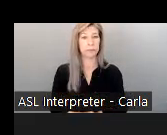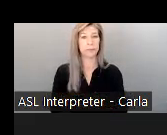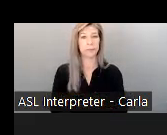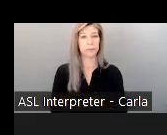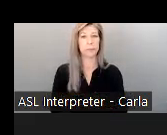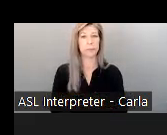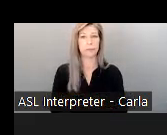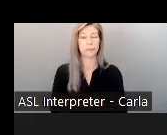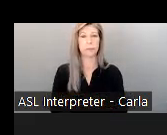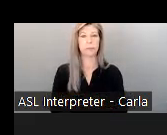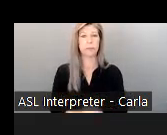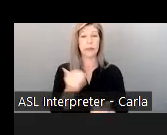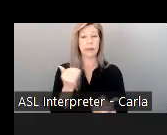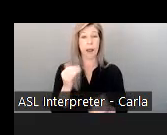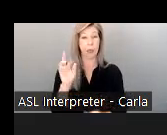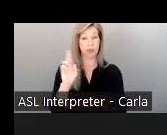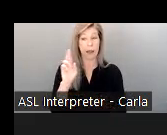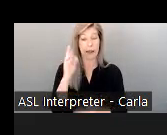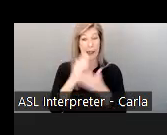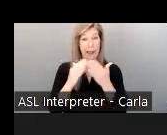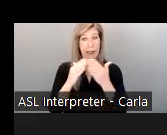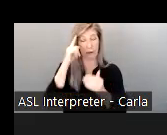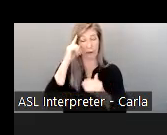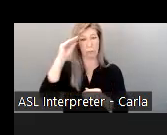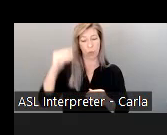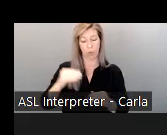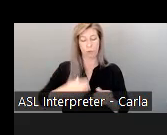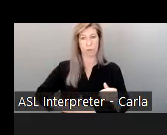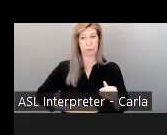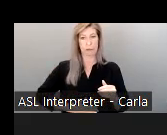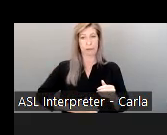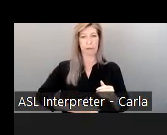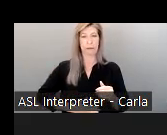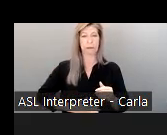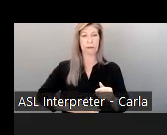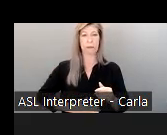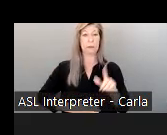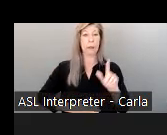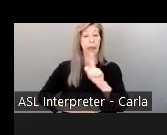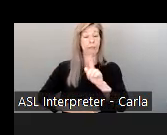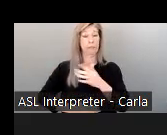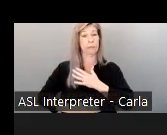Then your right hand goes on your belly. Your left hand stays on your heart.